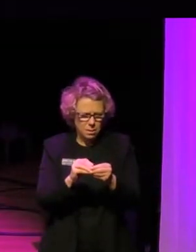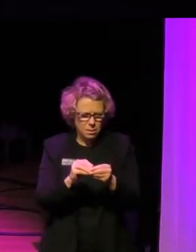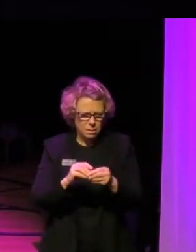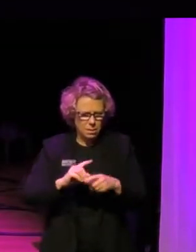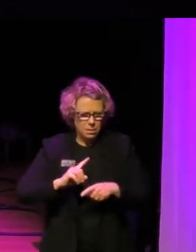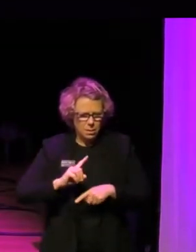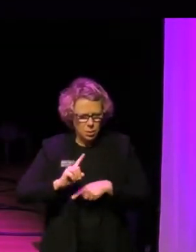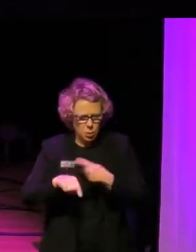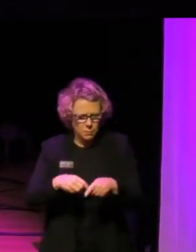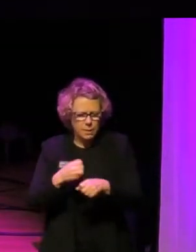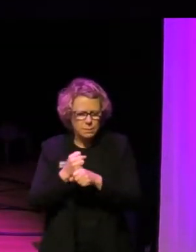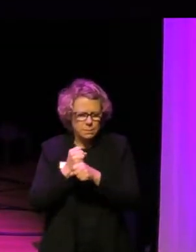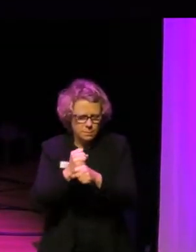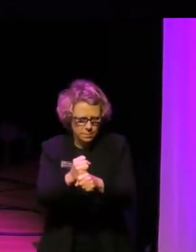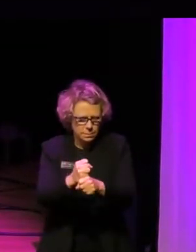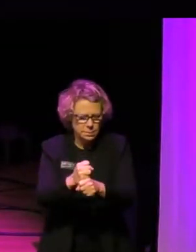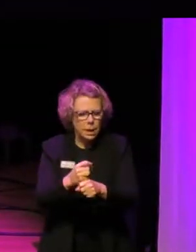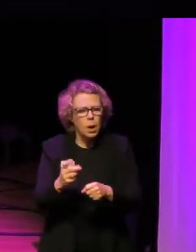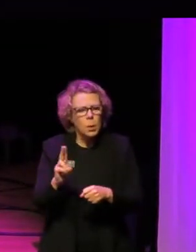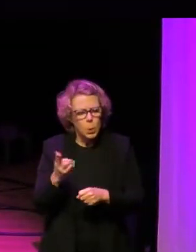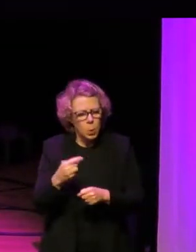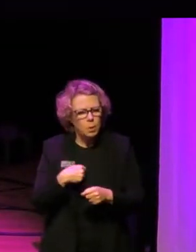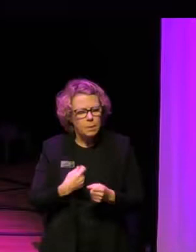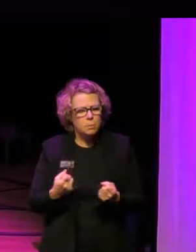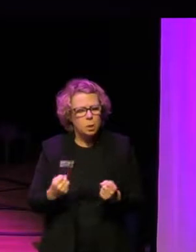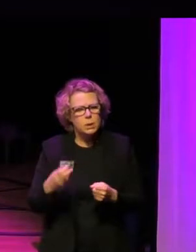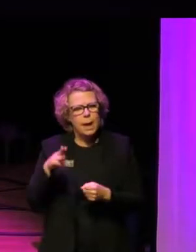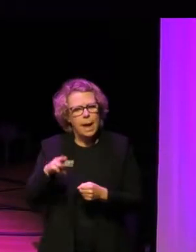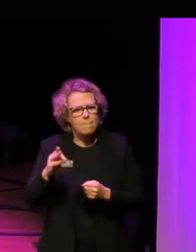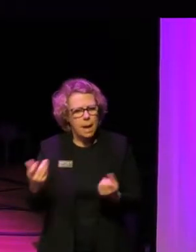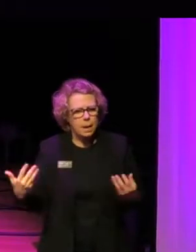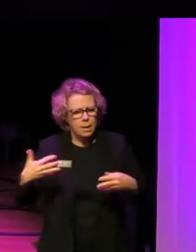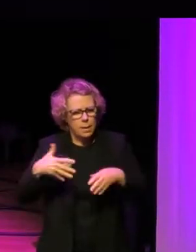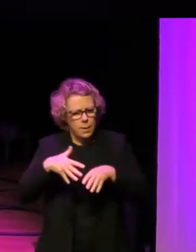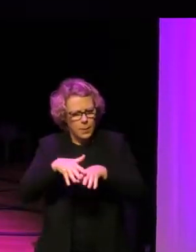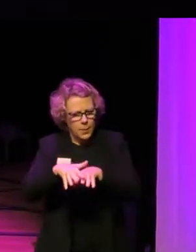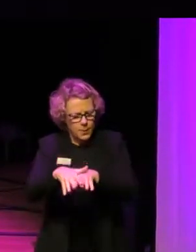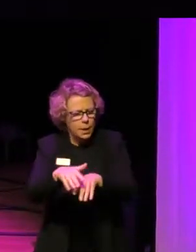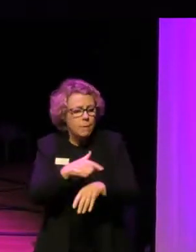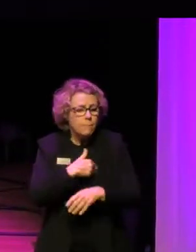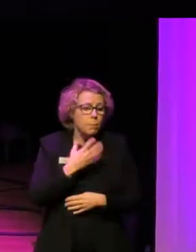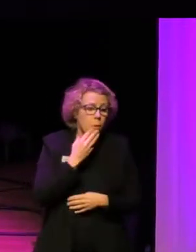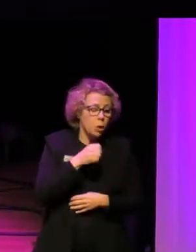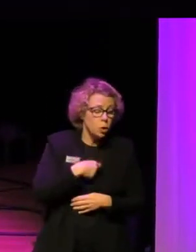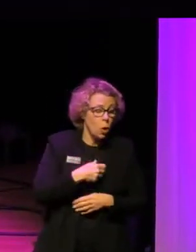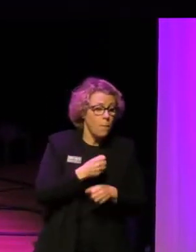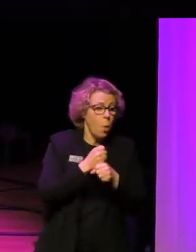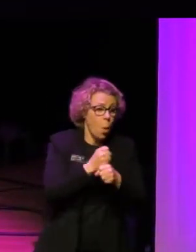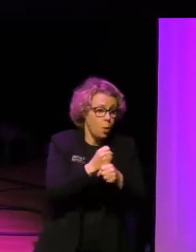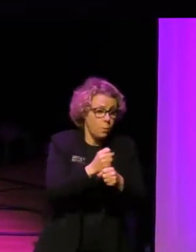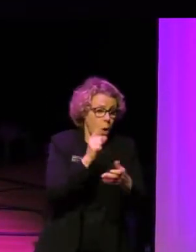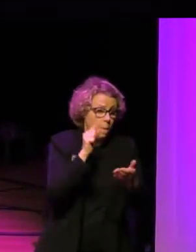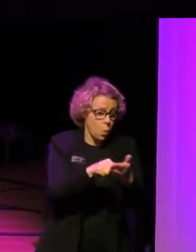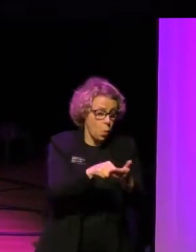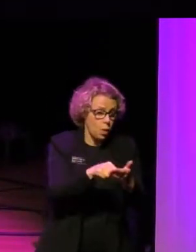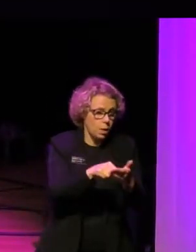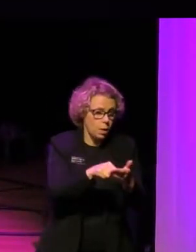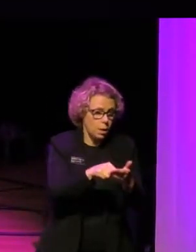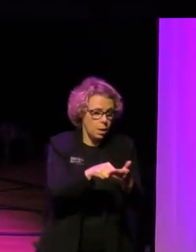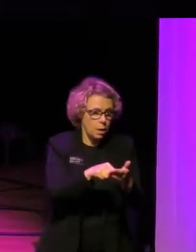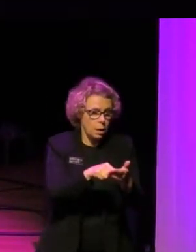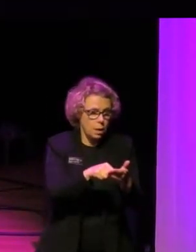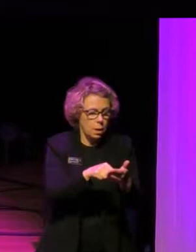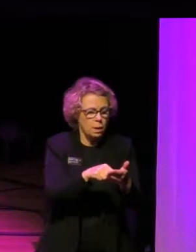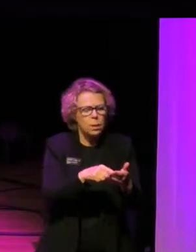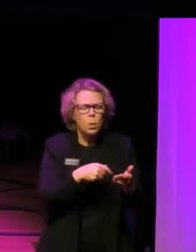with the human rights dialogue? It's often we talk about sustainable development goals as